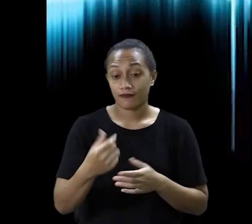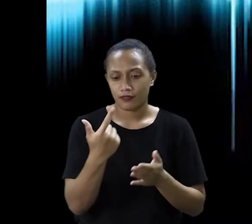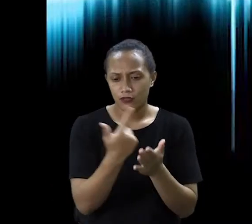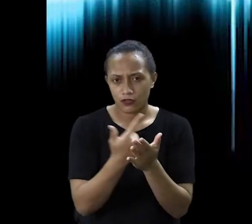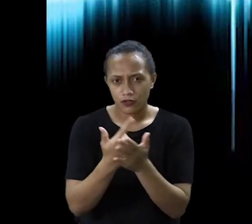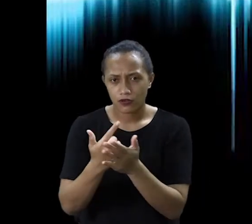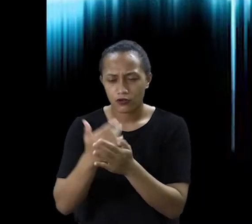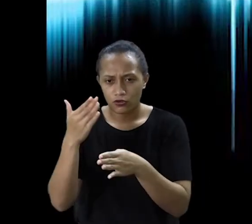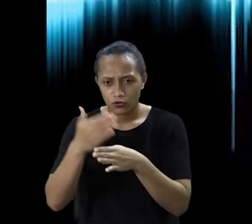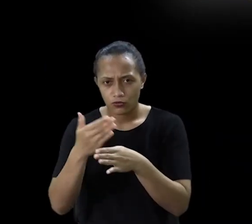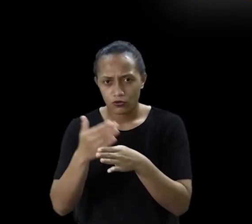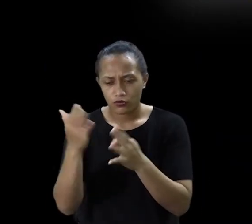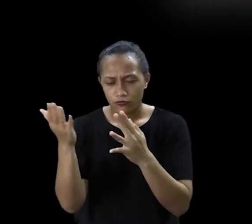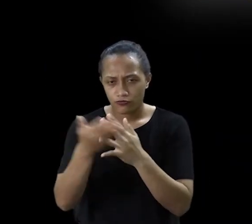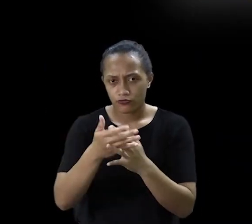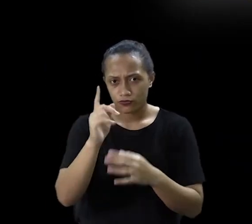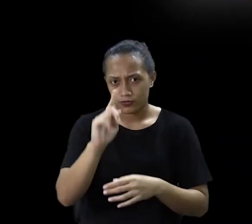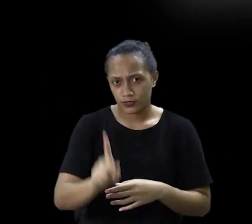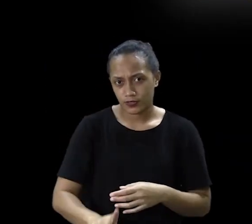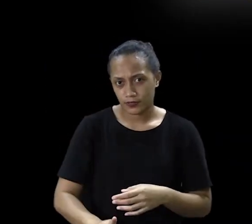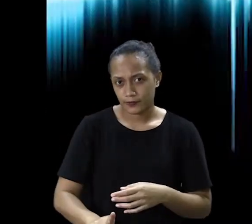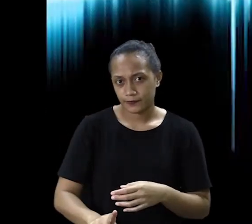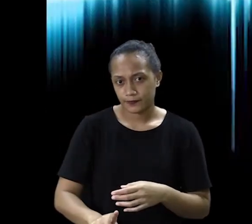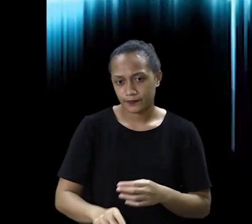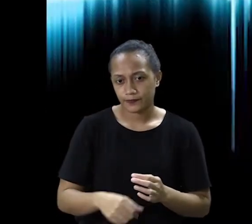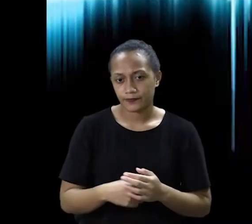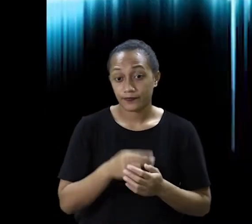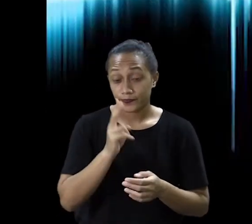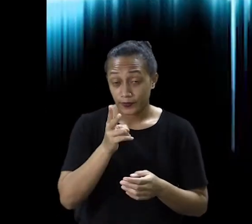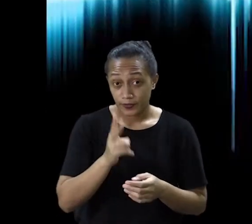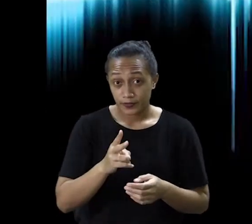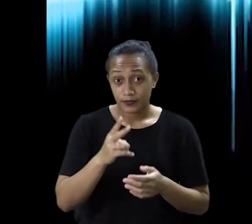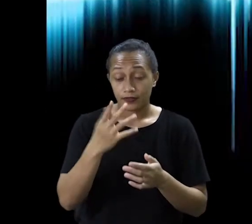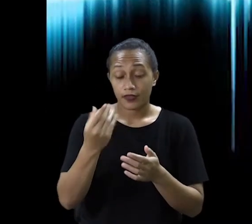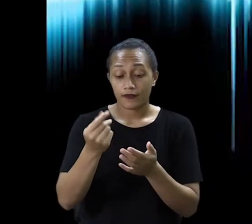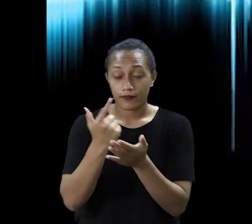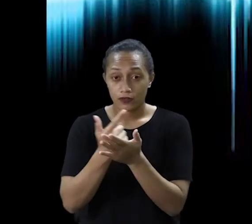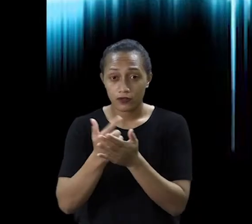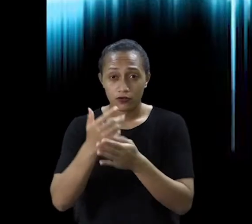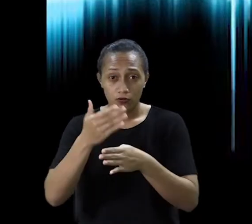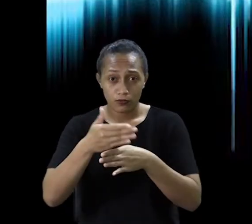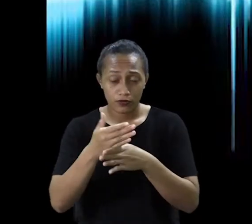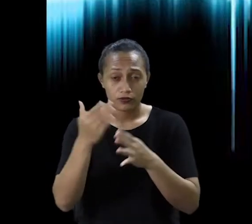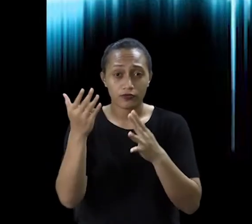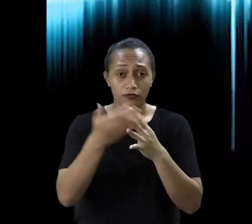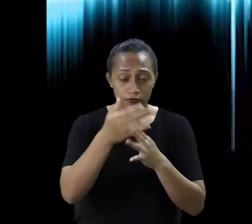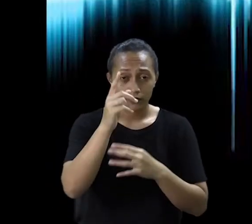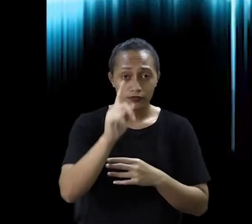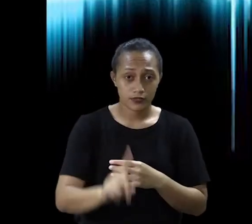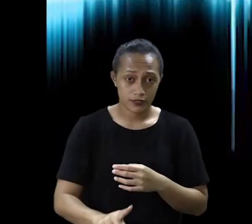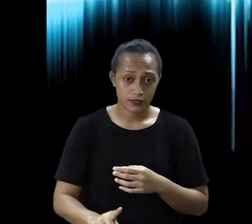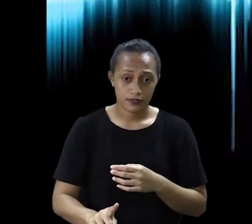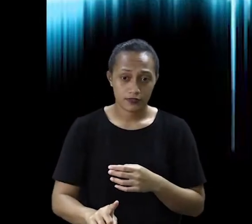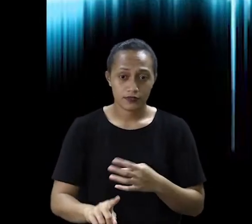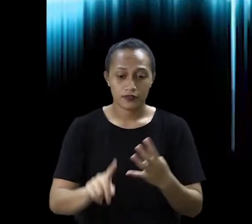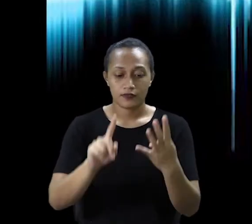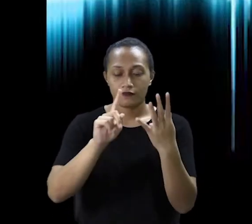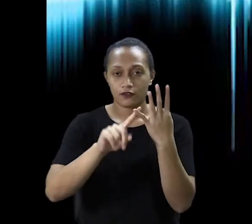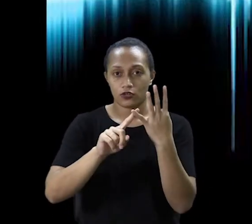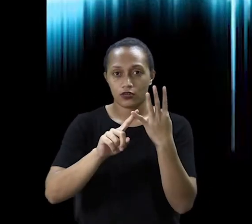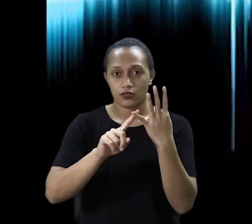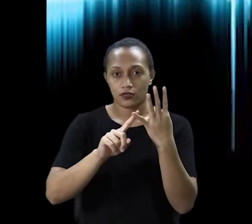of work to get through today. I have a lot of work to get through today. Audio